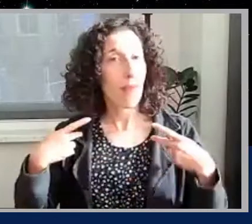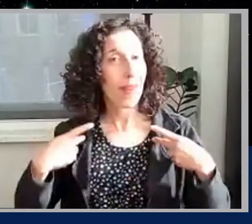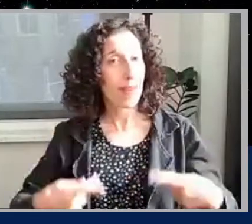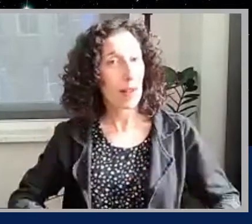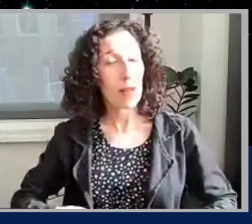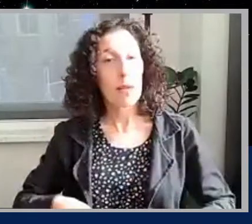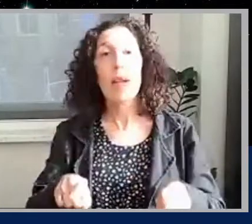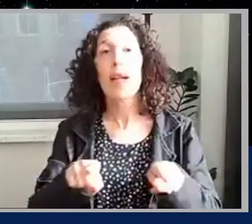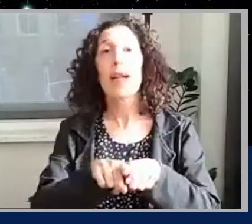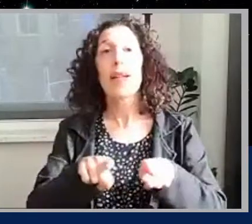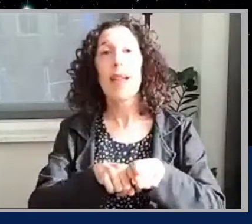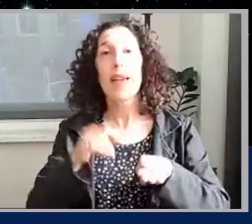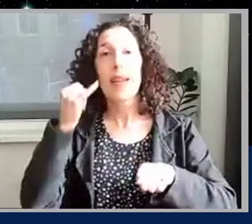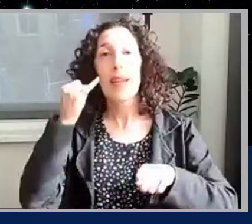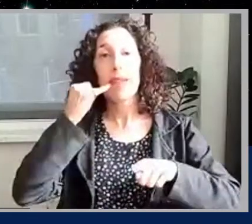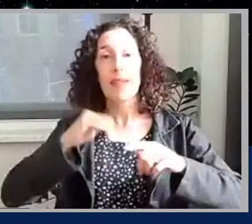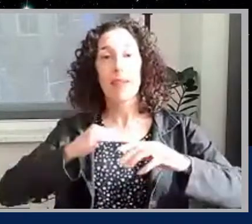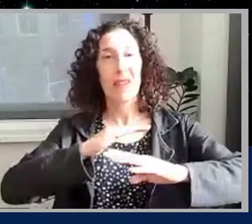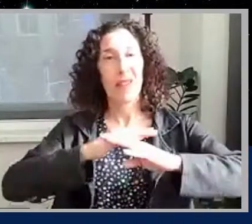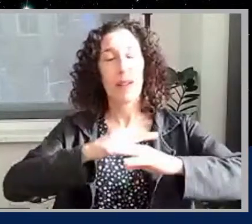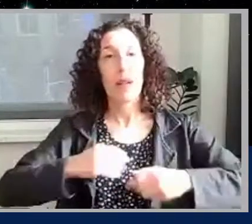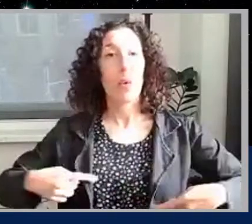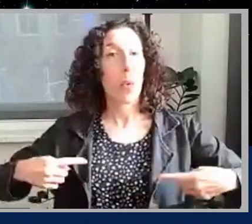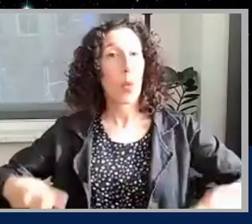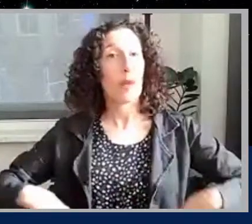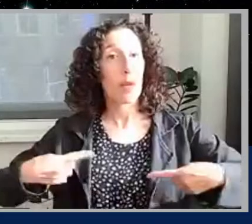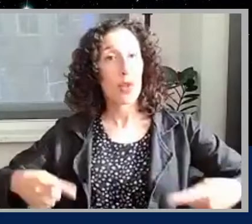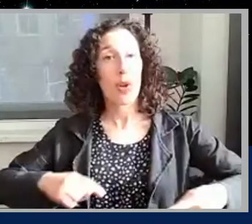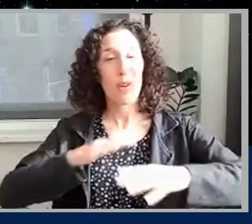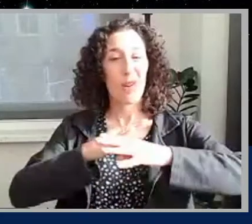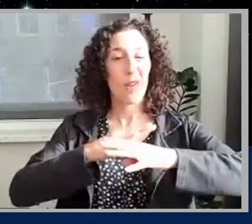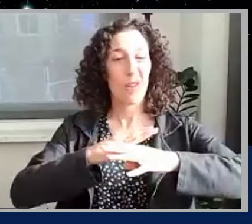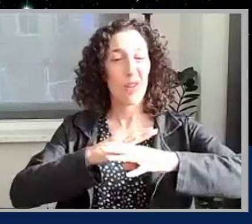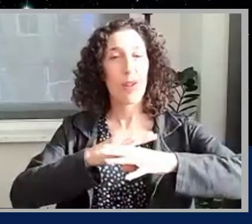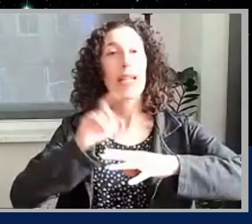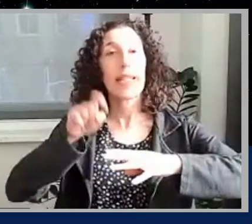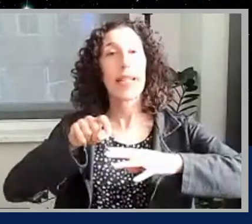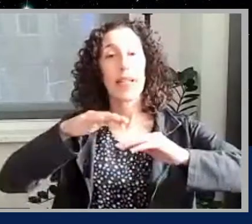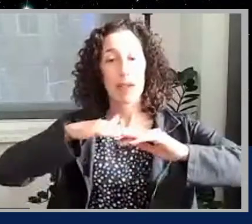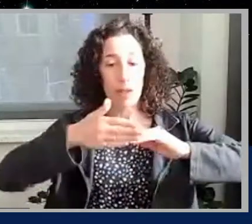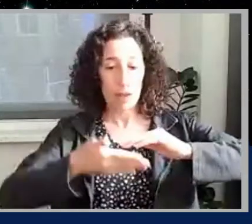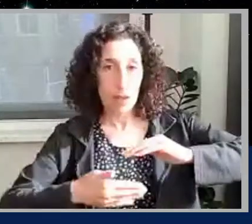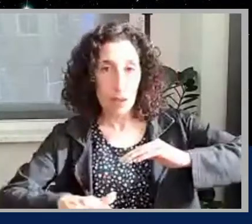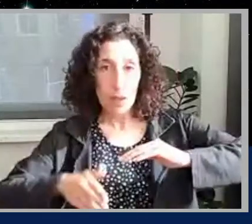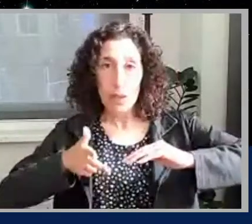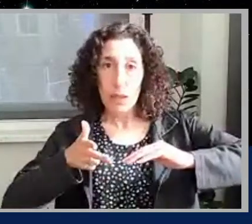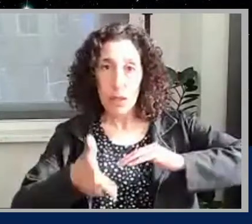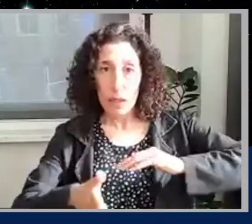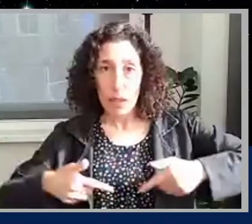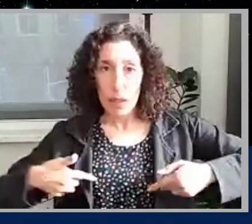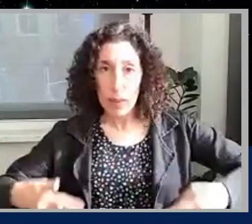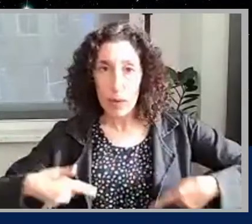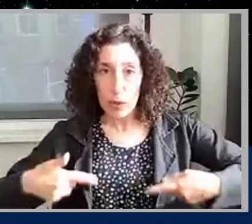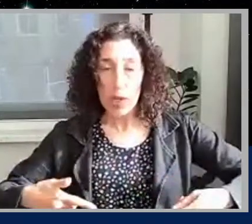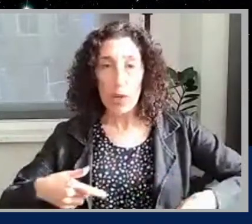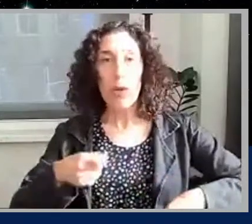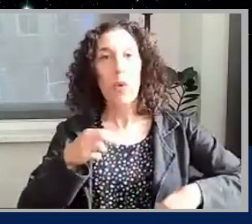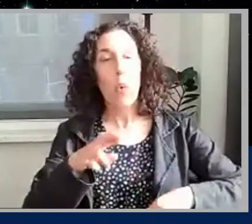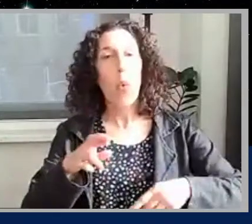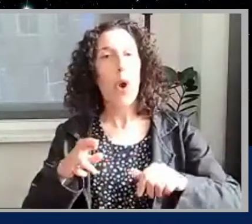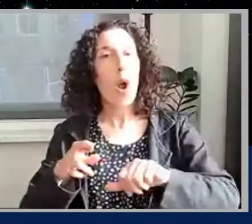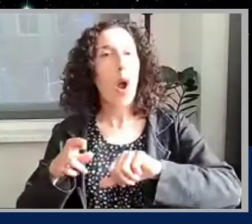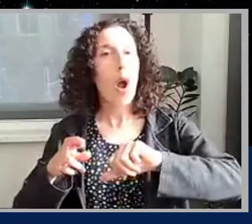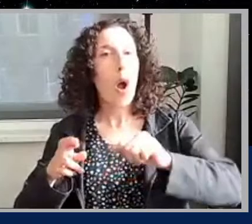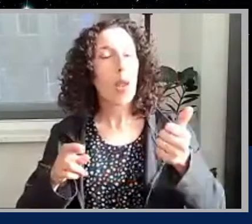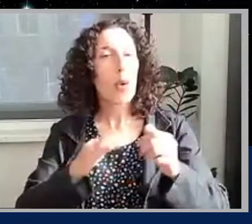the range of barriers that you see as restricting access to our field these days? So there are